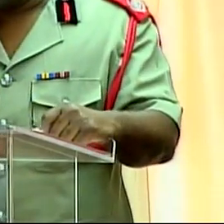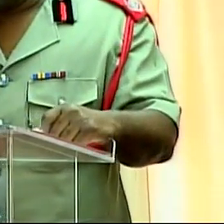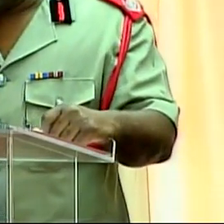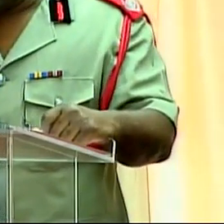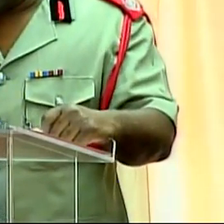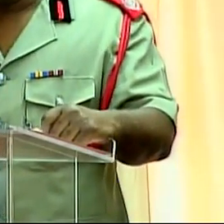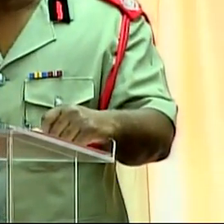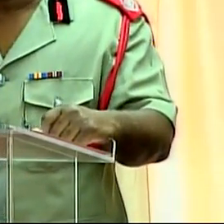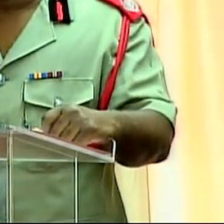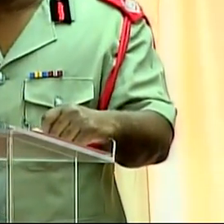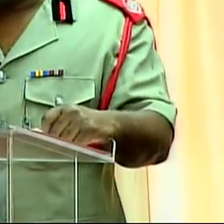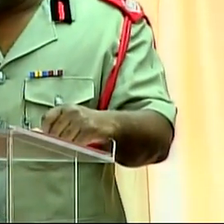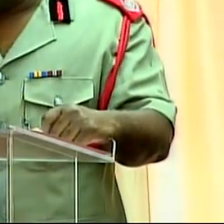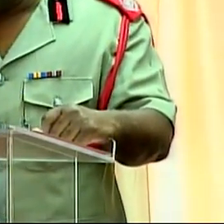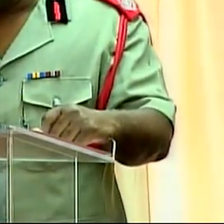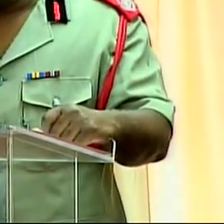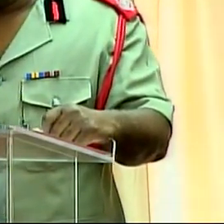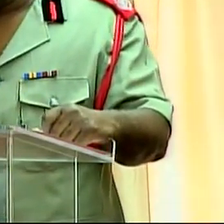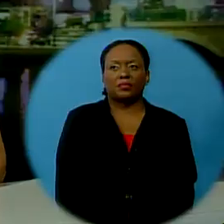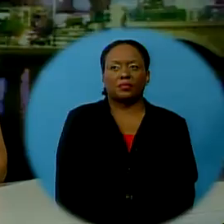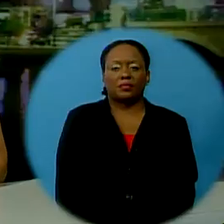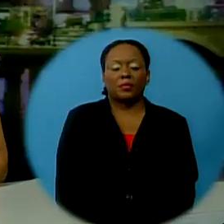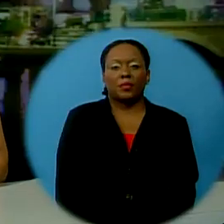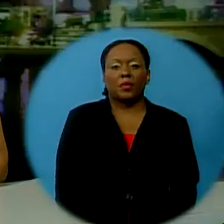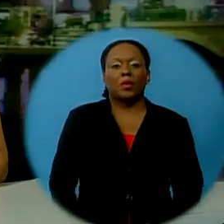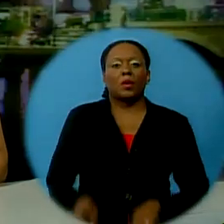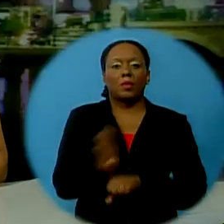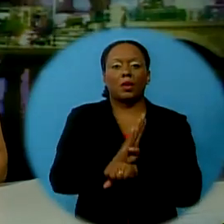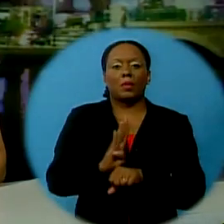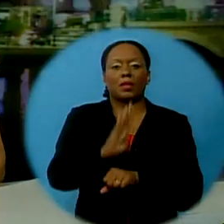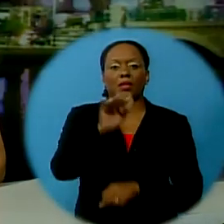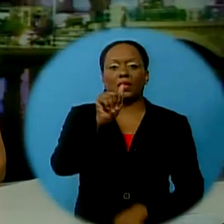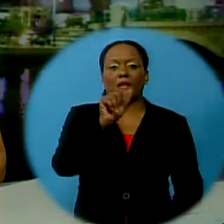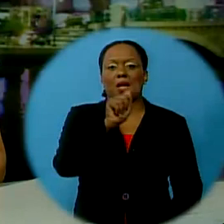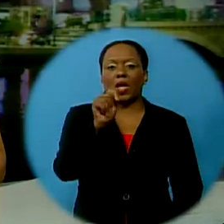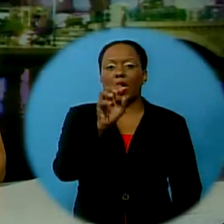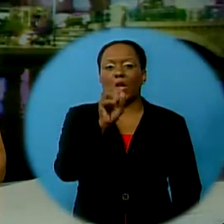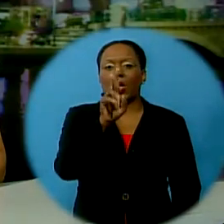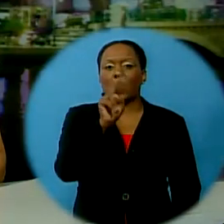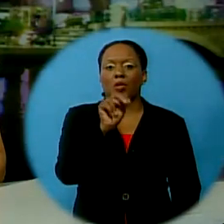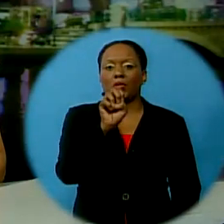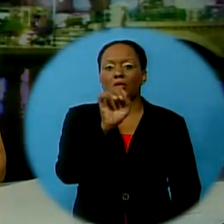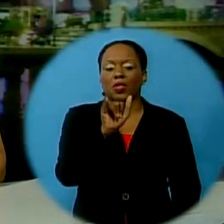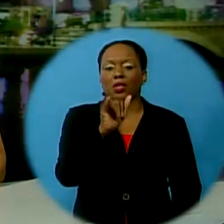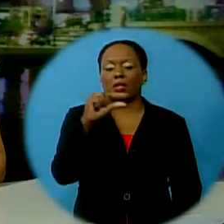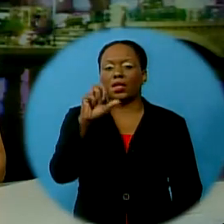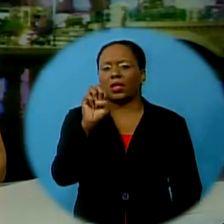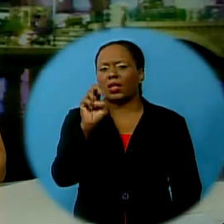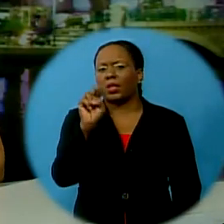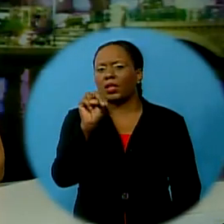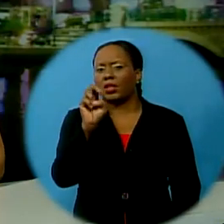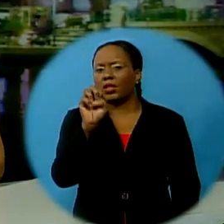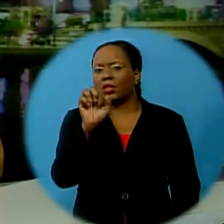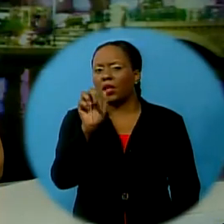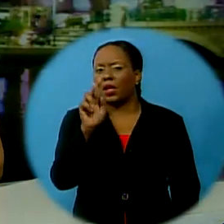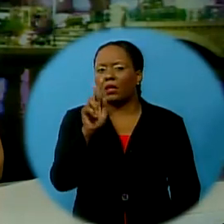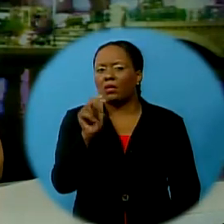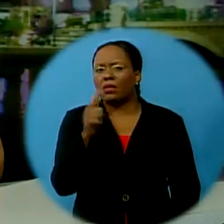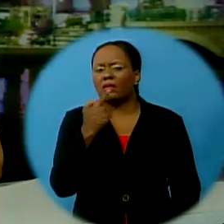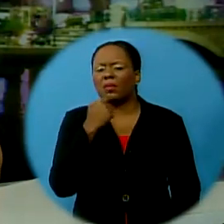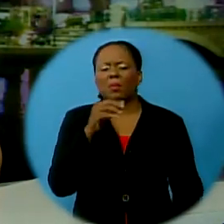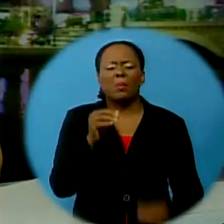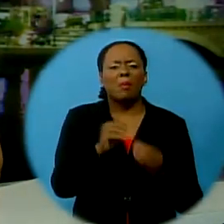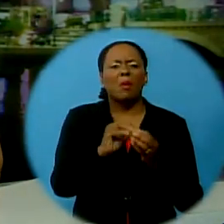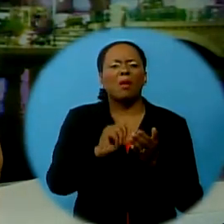promotion and standards for training. Meantime, Attorney General and Minister of Home Affairs Adriel Brathwaite says more